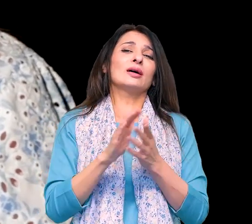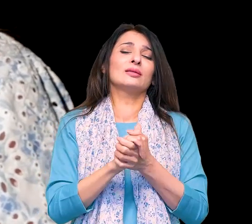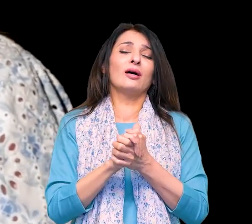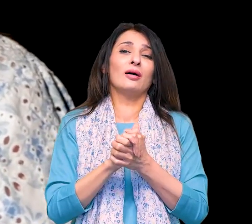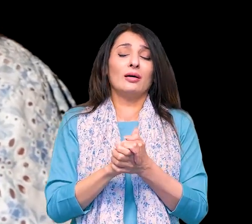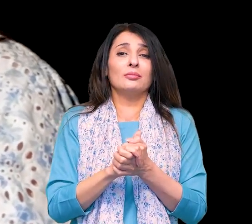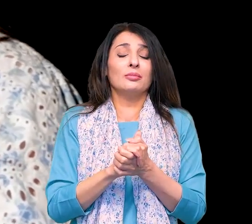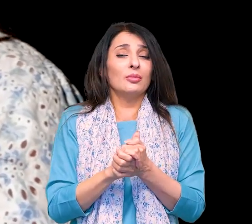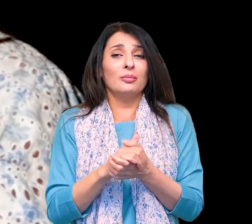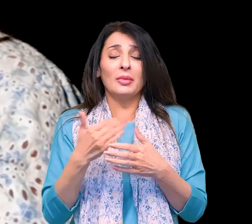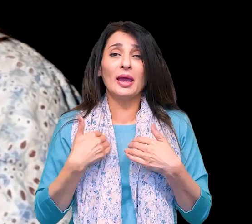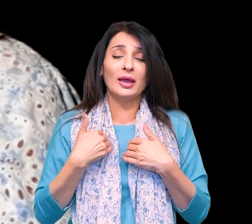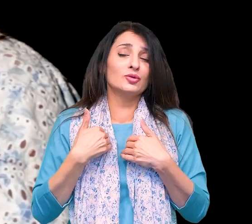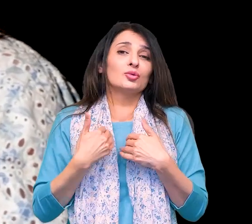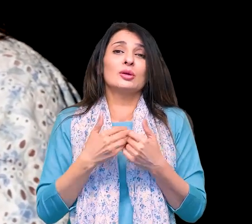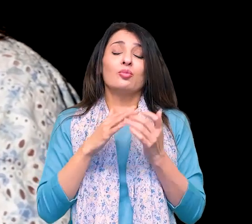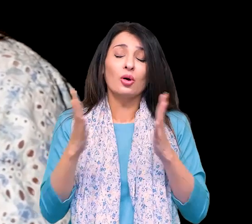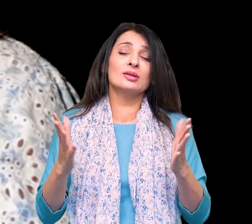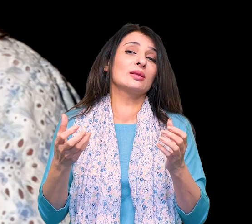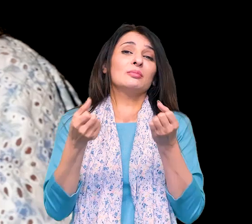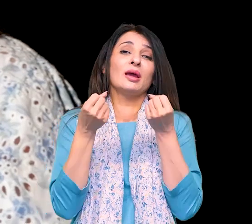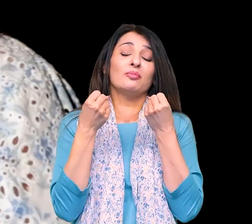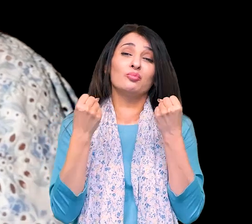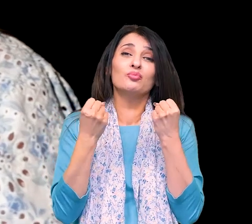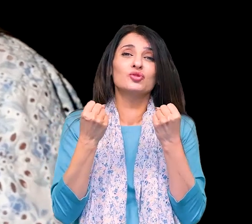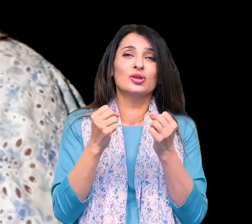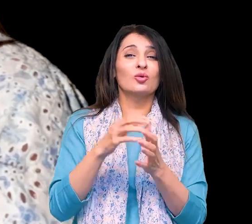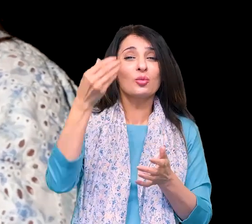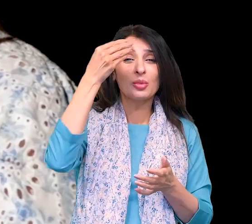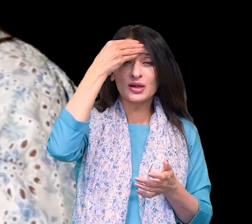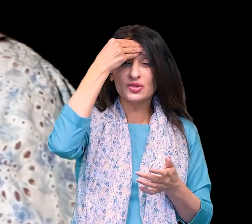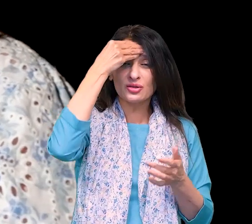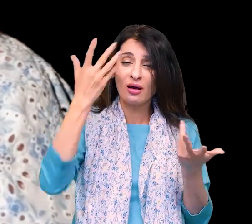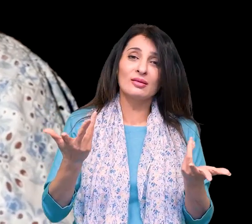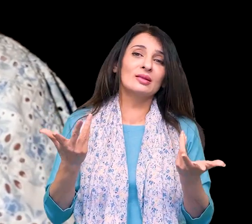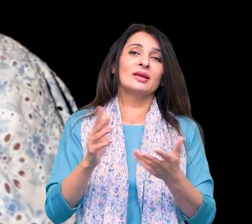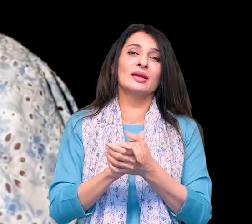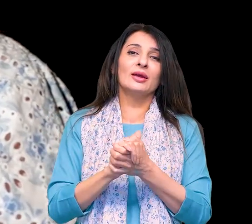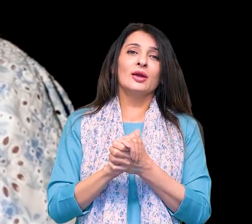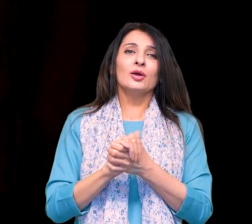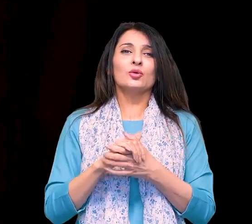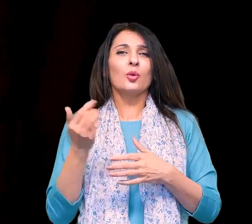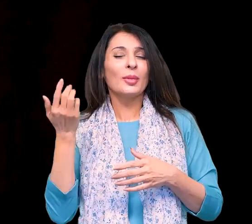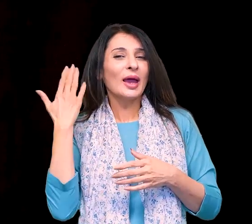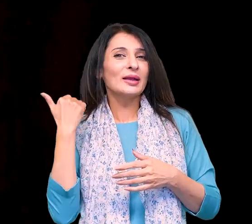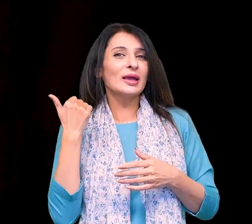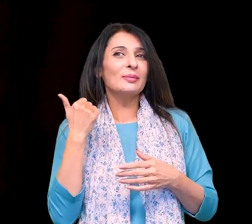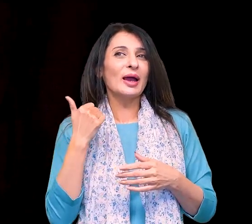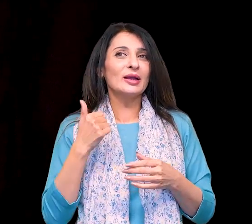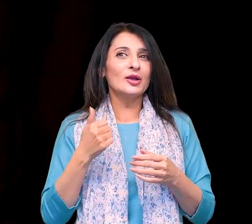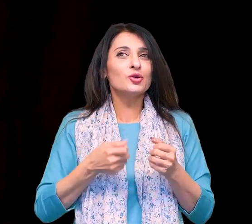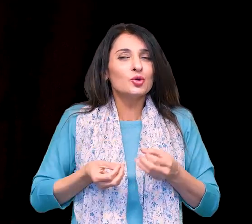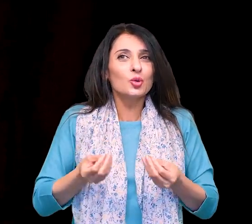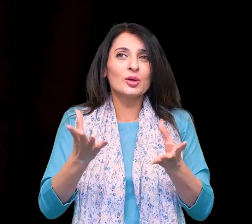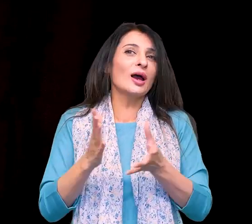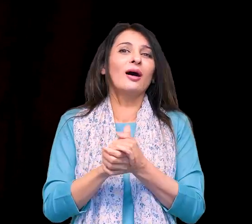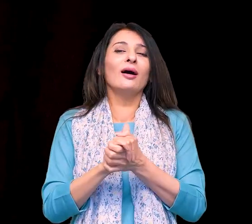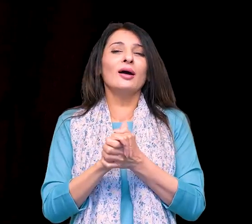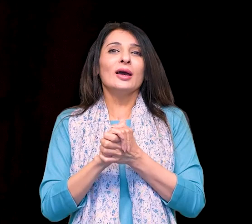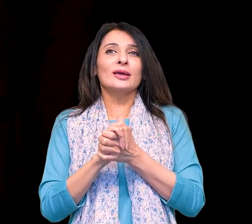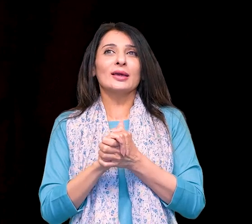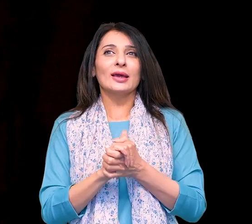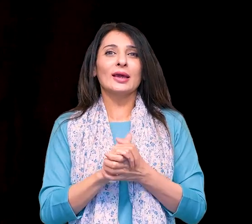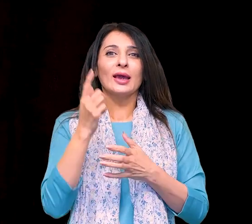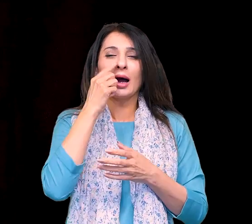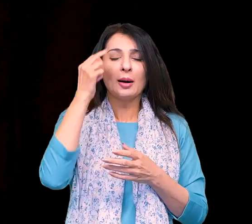I always knew that I wanted to do something with the name Ammi, and Scary kind of stuck. The name is very personal to me, but later on